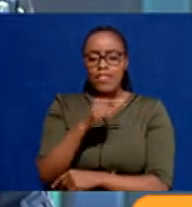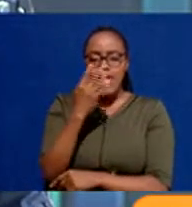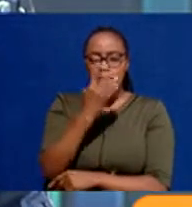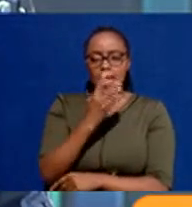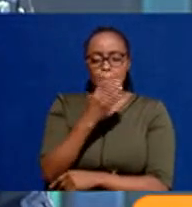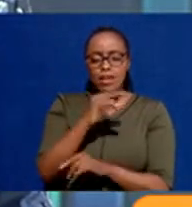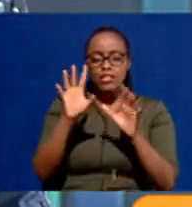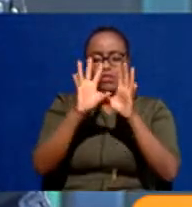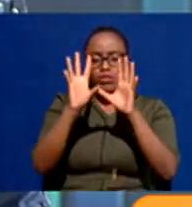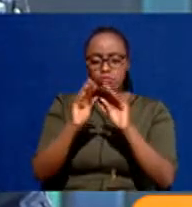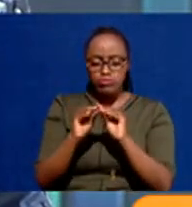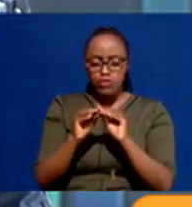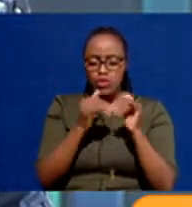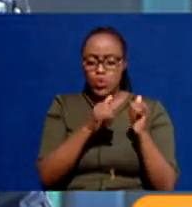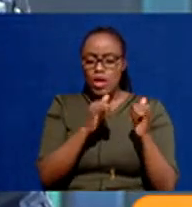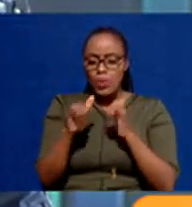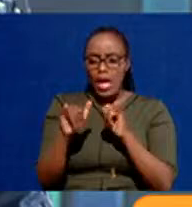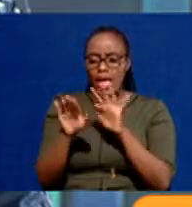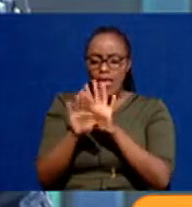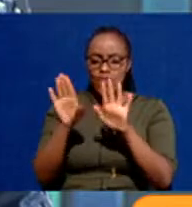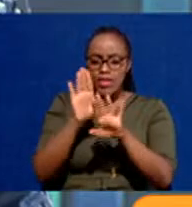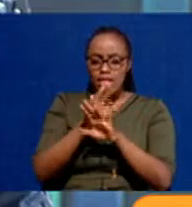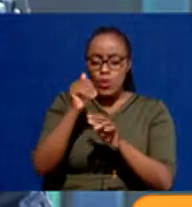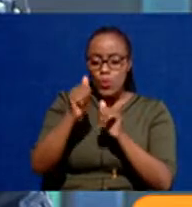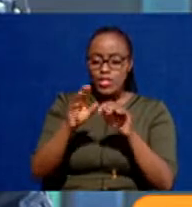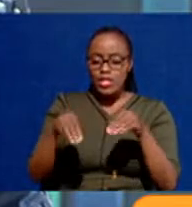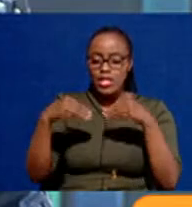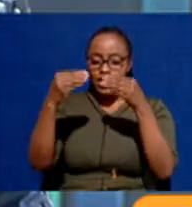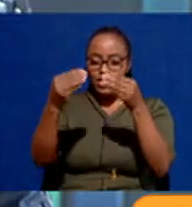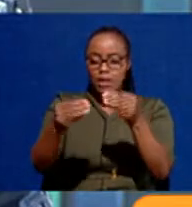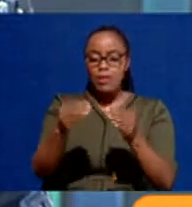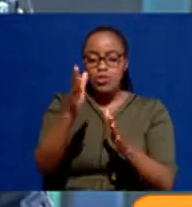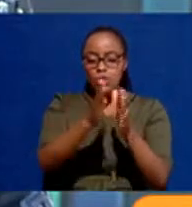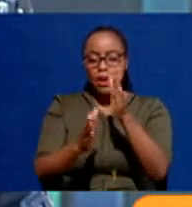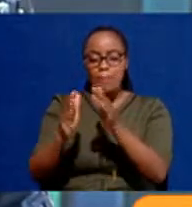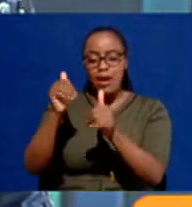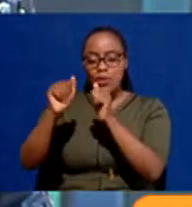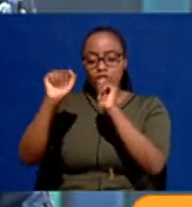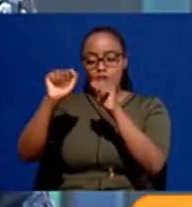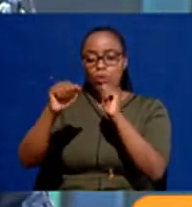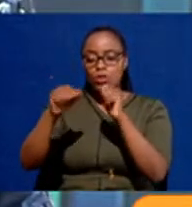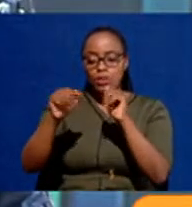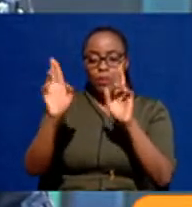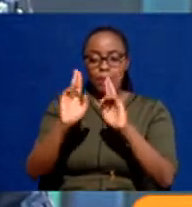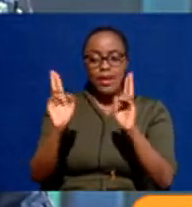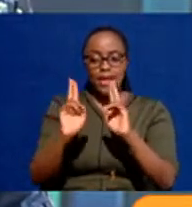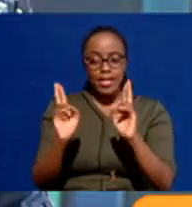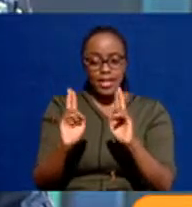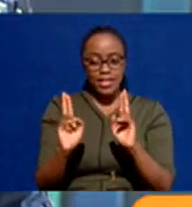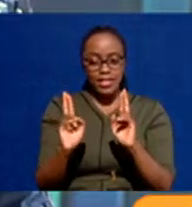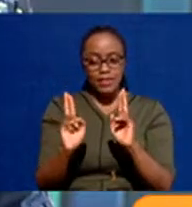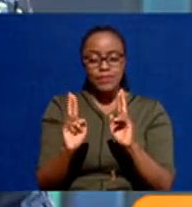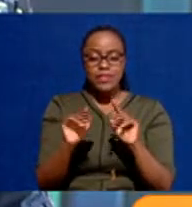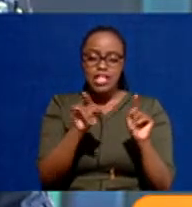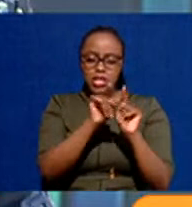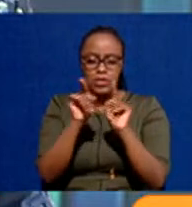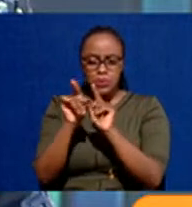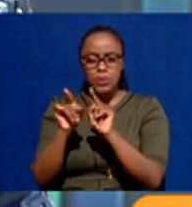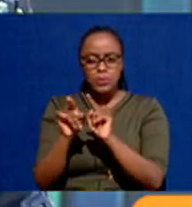are consolidating everything, the distribution plan, so that we can be ready. And of